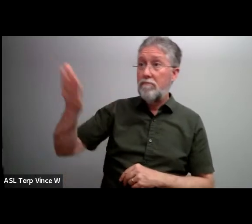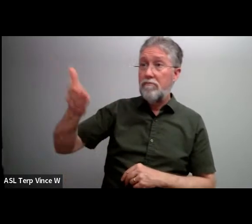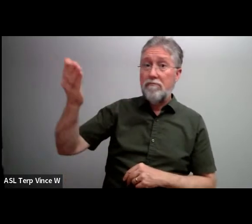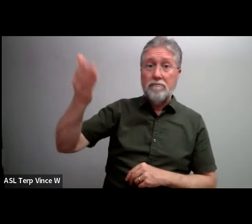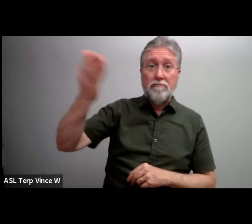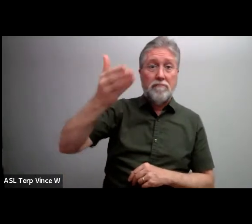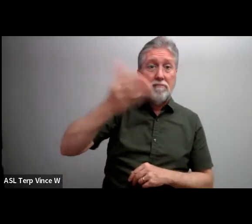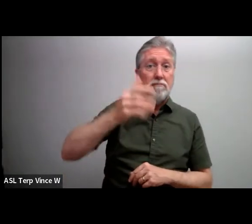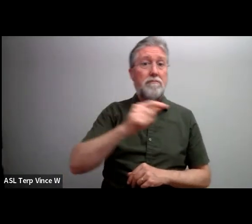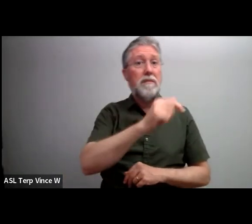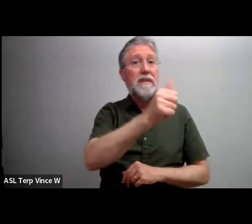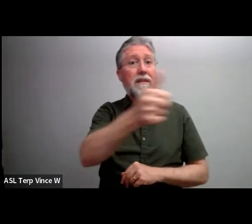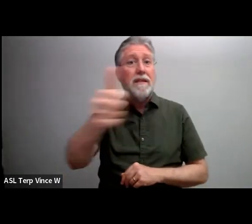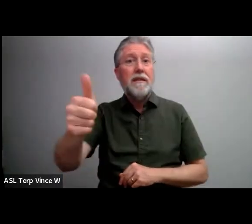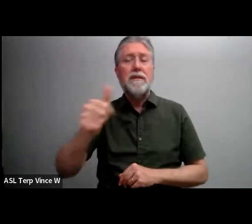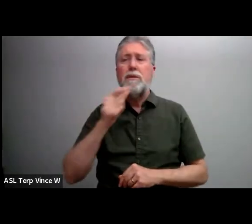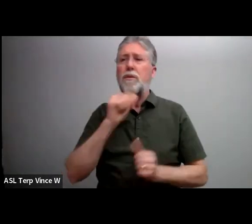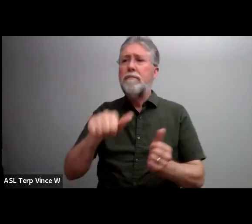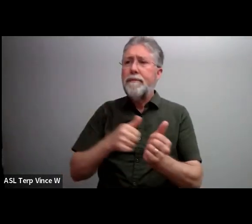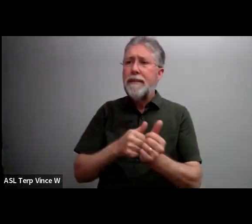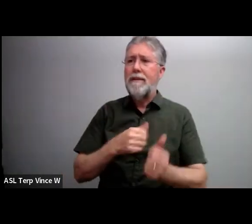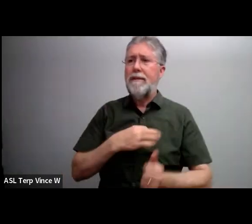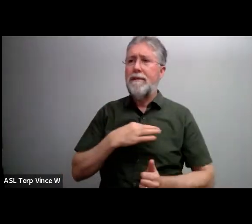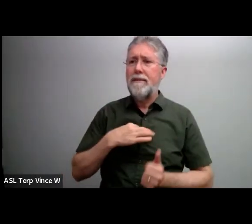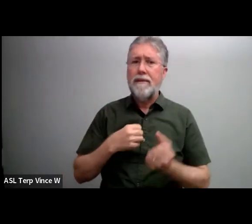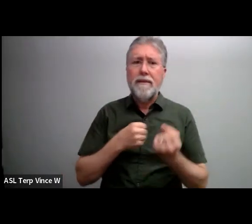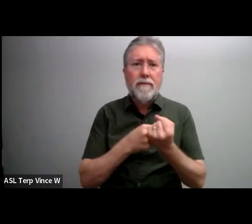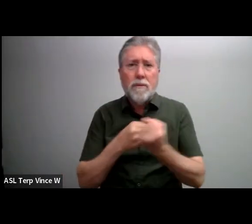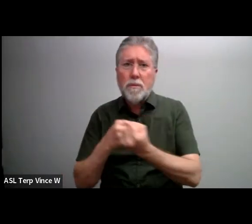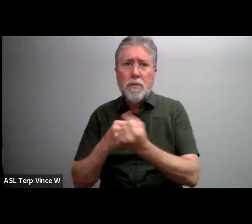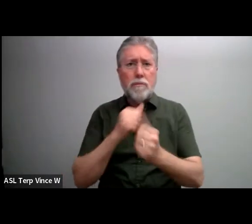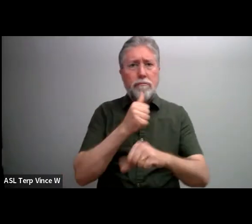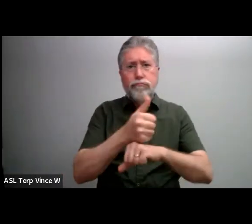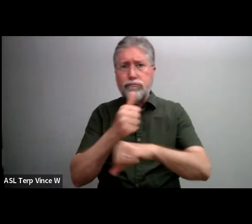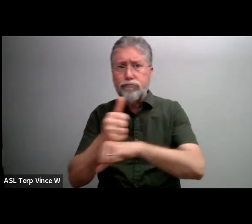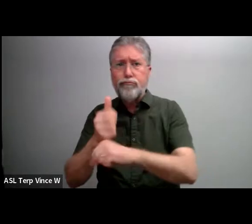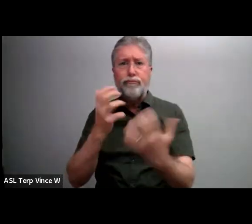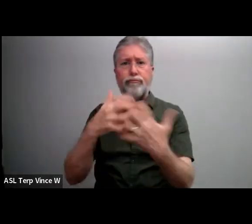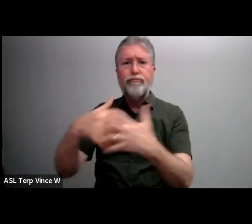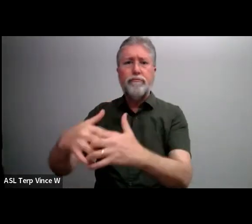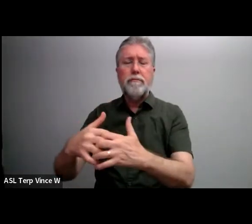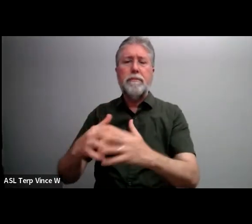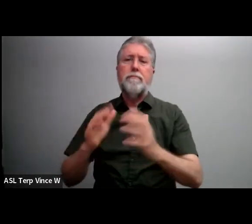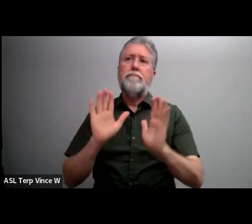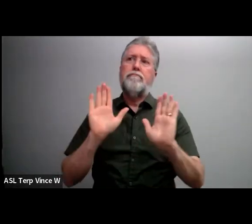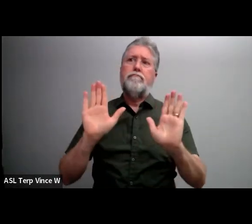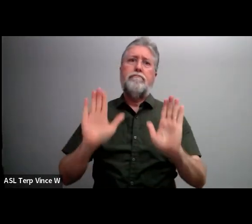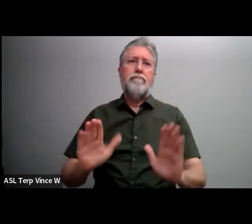organization staff who contributed to the success of today's program. Have a great afternoon.